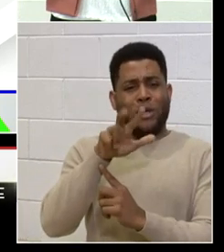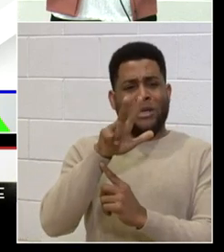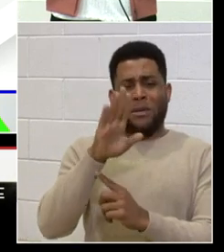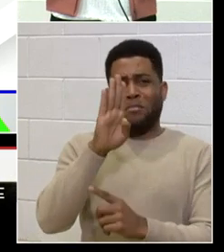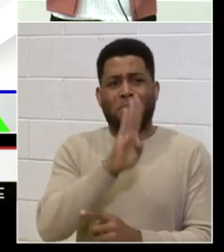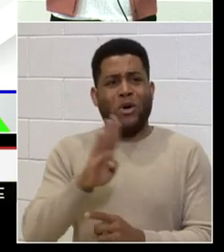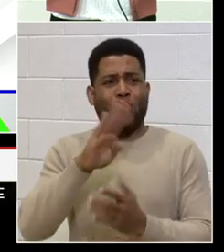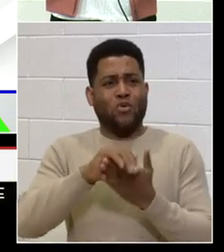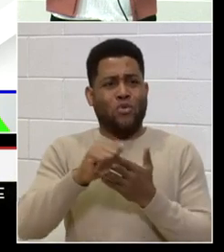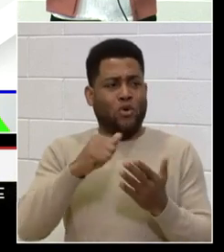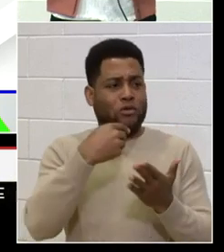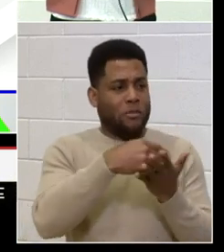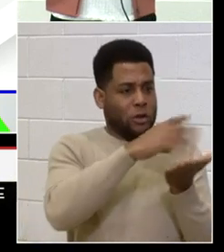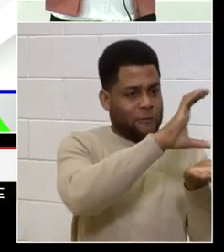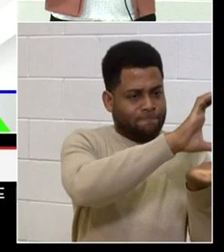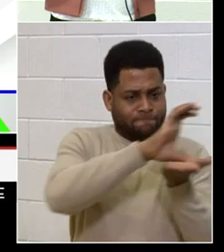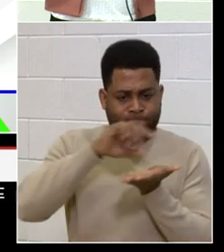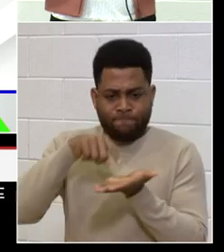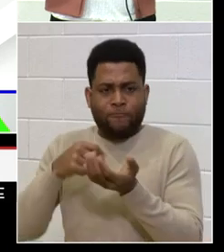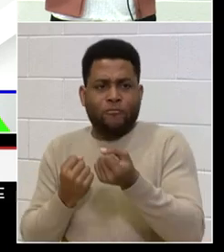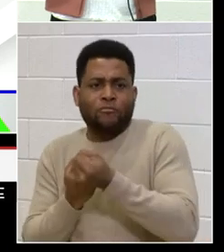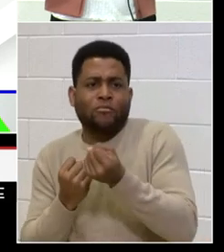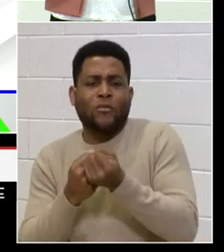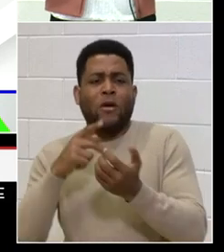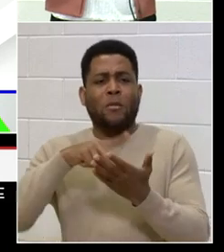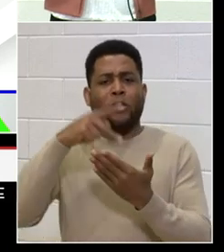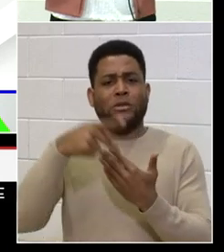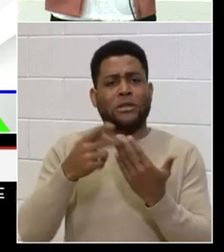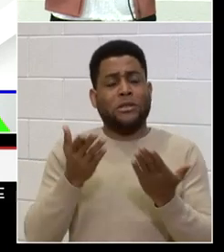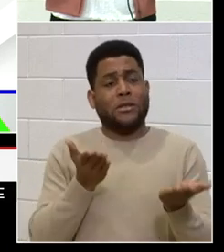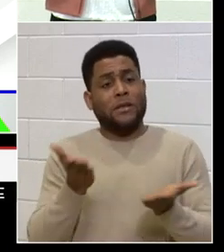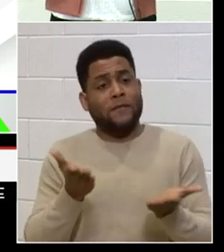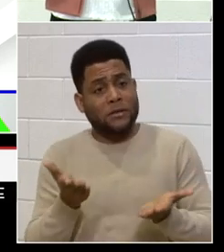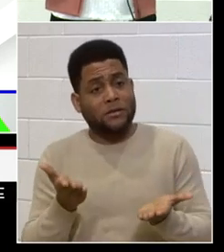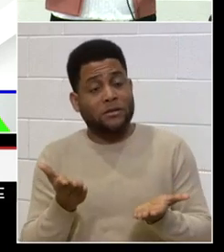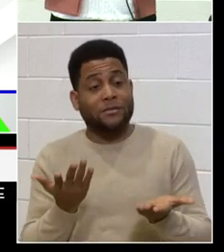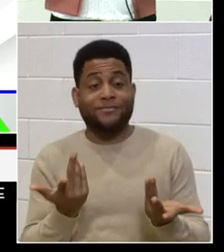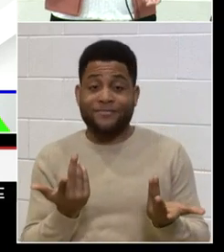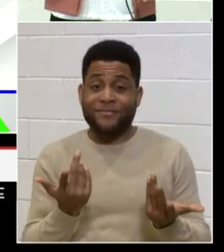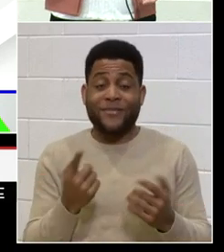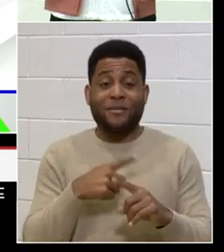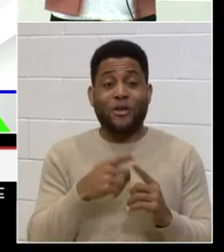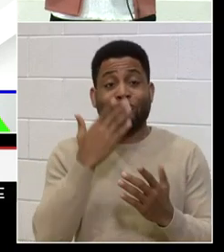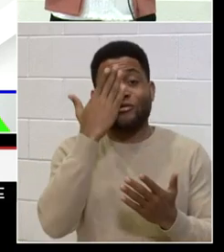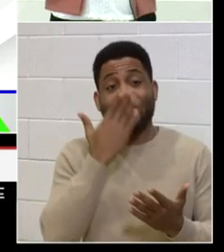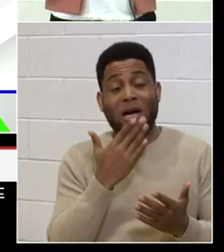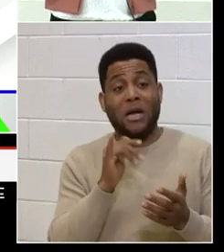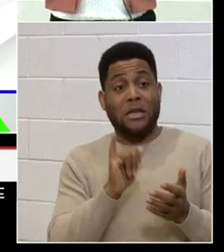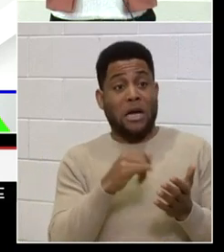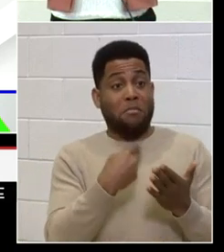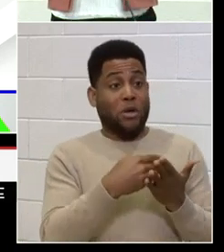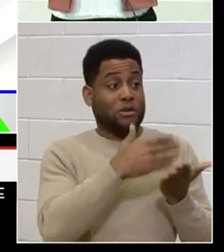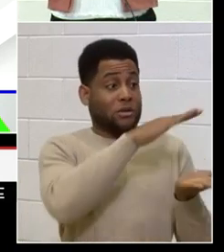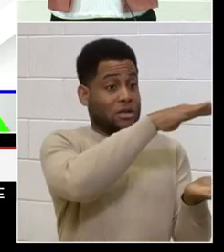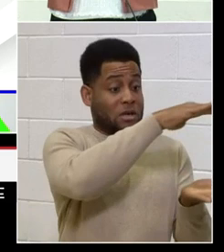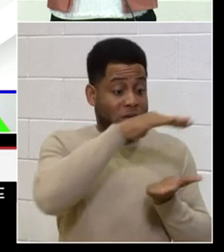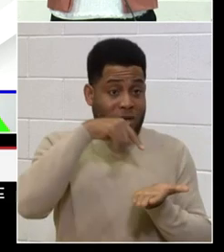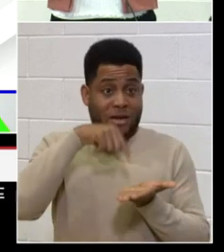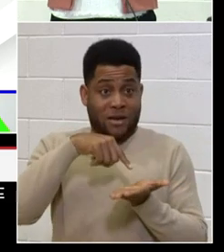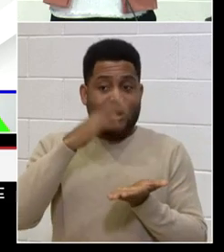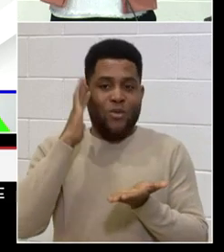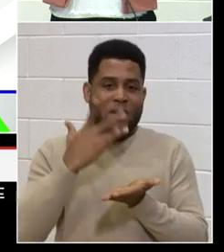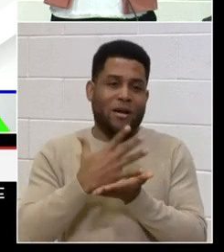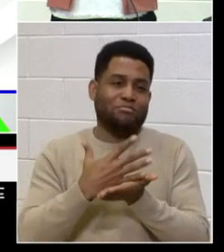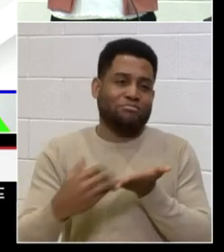variety of programs and services. But unfortunately, those funds will run out at the end of this fiscal year. When you look at